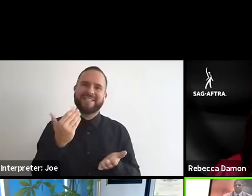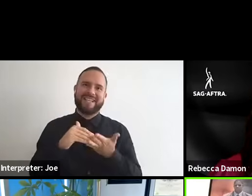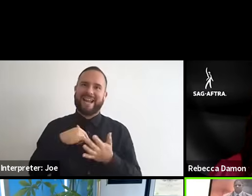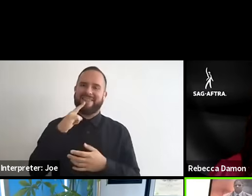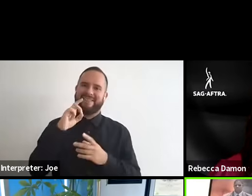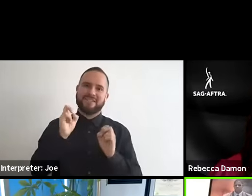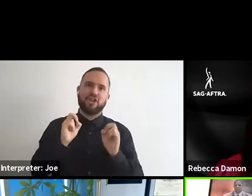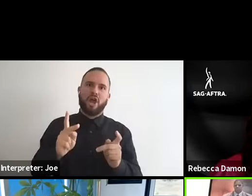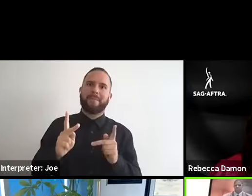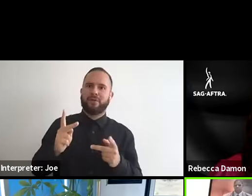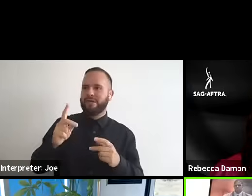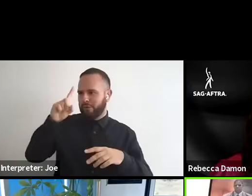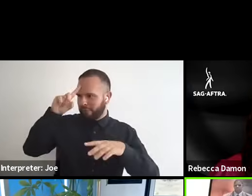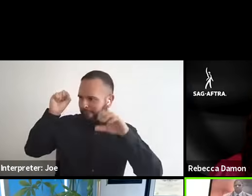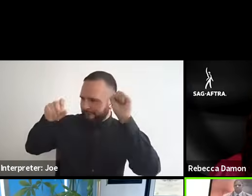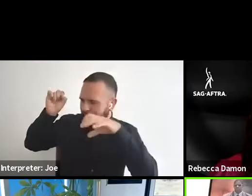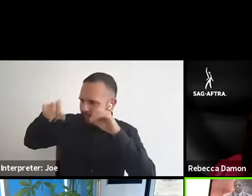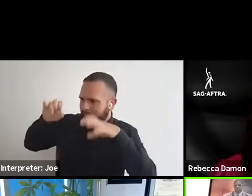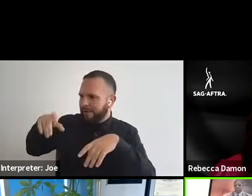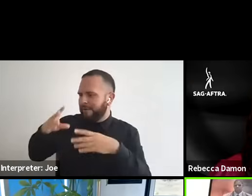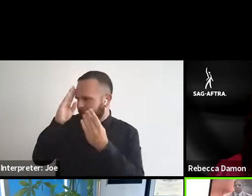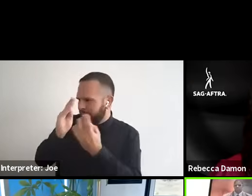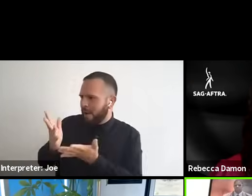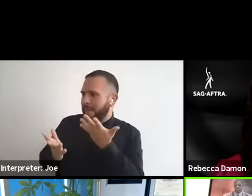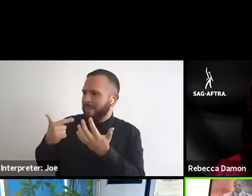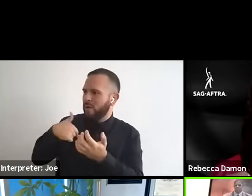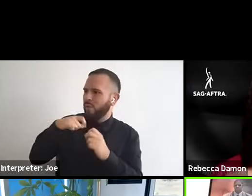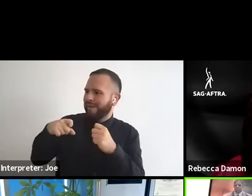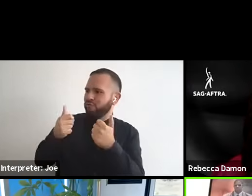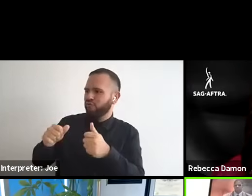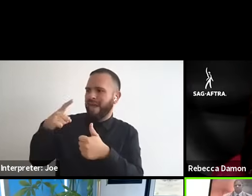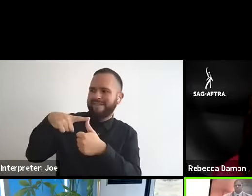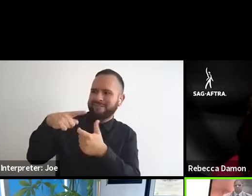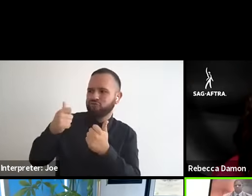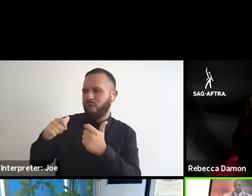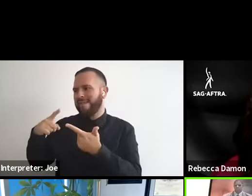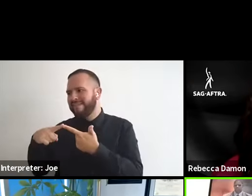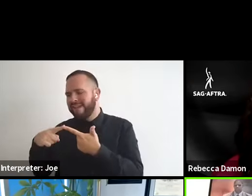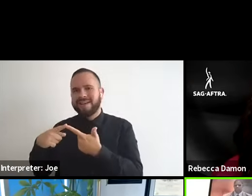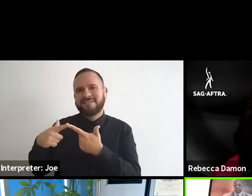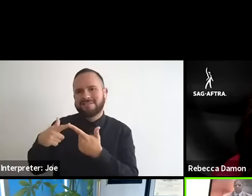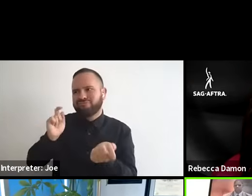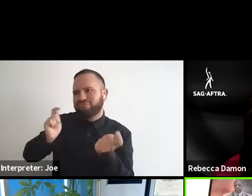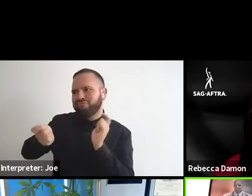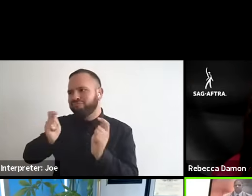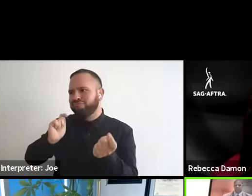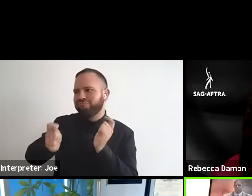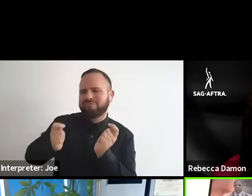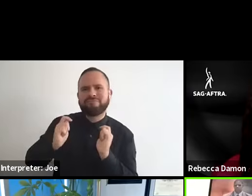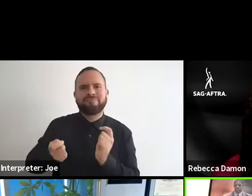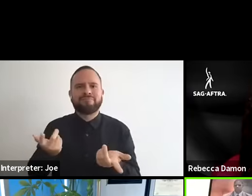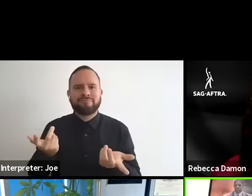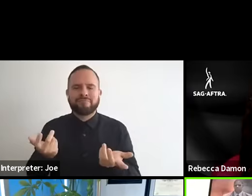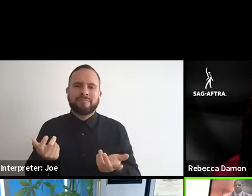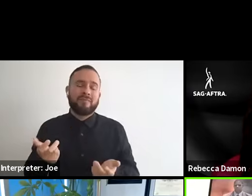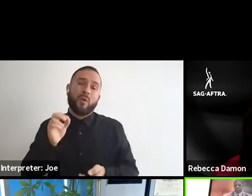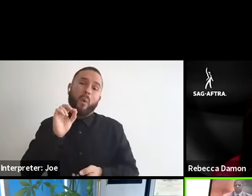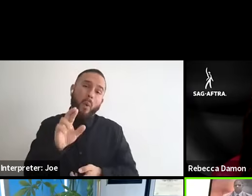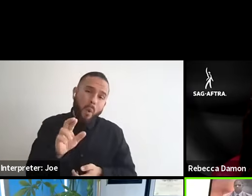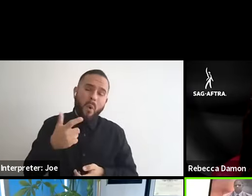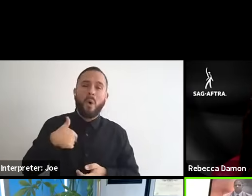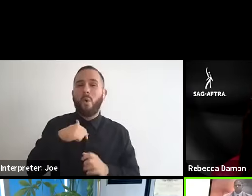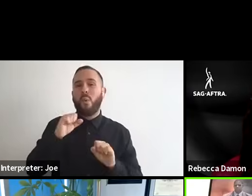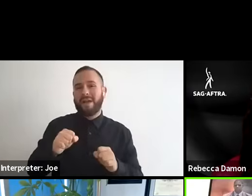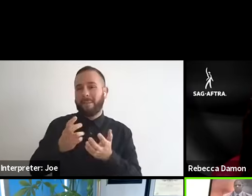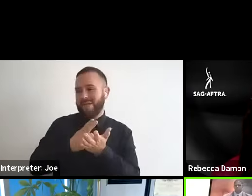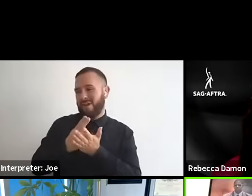head and go, wow, so-and-so, maybe we should try this, maybe we should try that, to switch things up, to get things going. Or for us to be honest and go, I really thought I